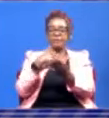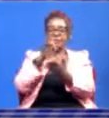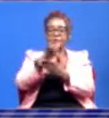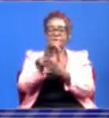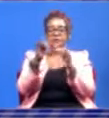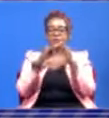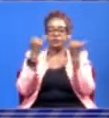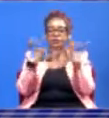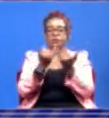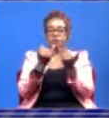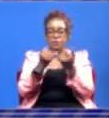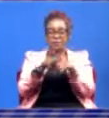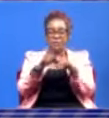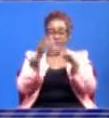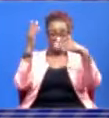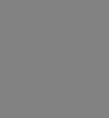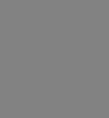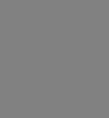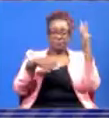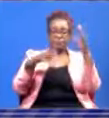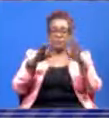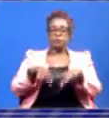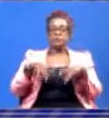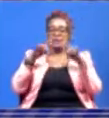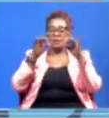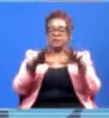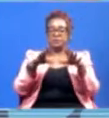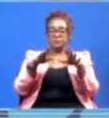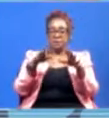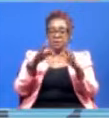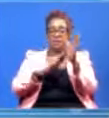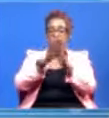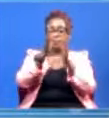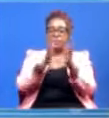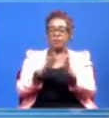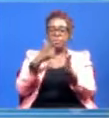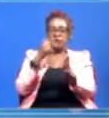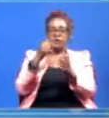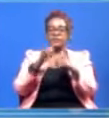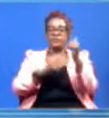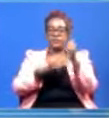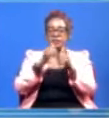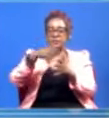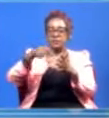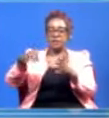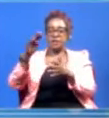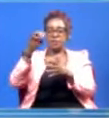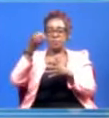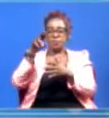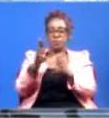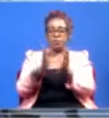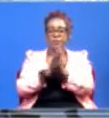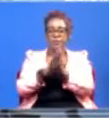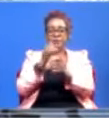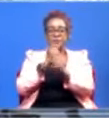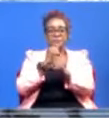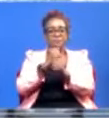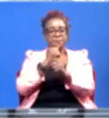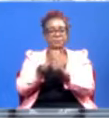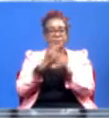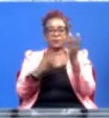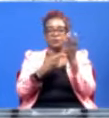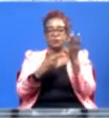higher learning. Australian developer of green supply chain infrastructure has signed a memorandum of understanding with Semiconductors